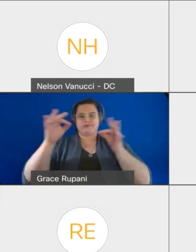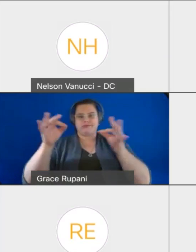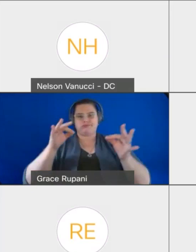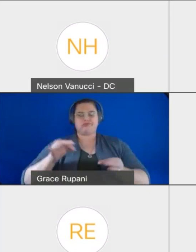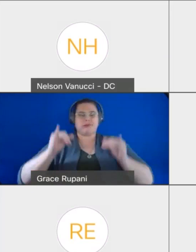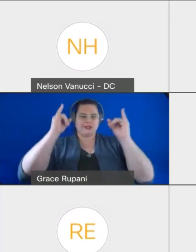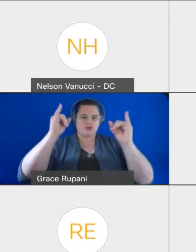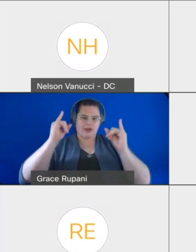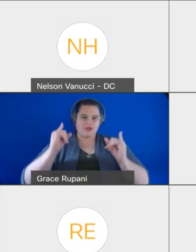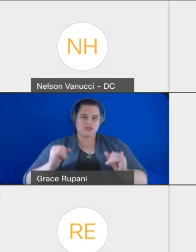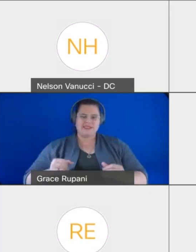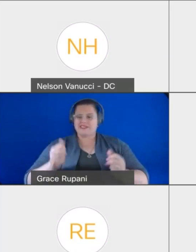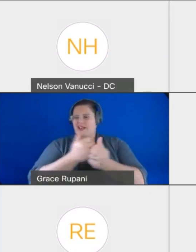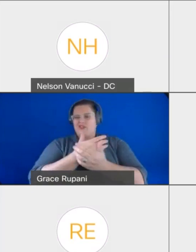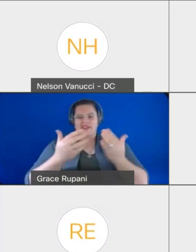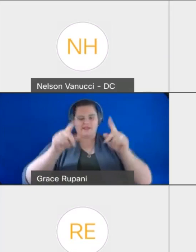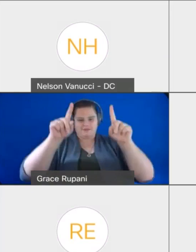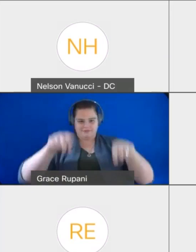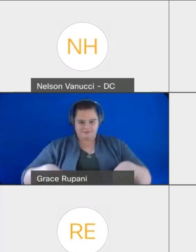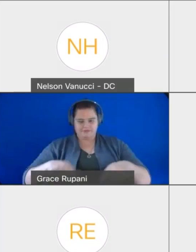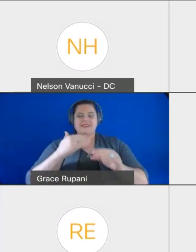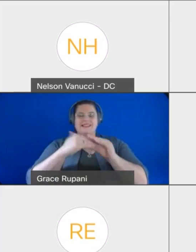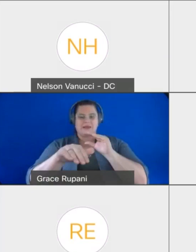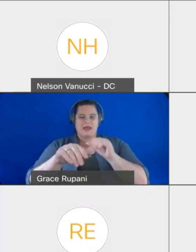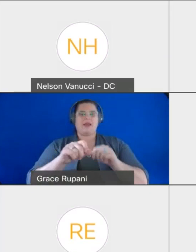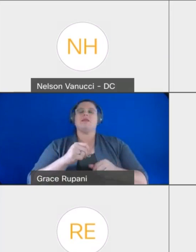be able to go in MCIS